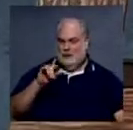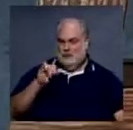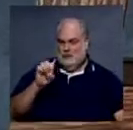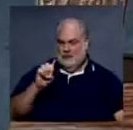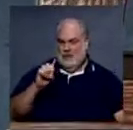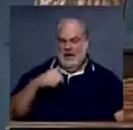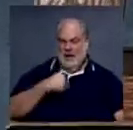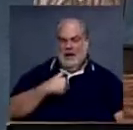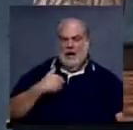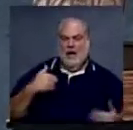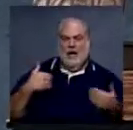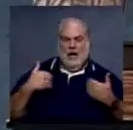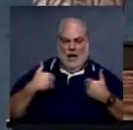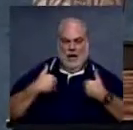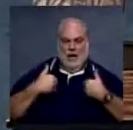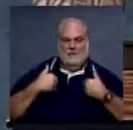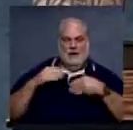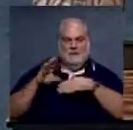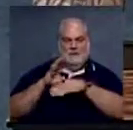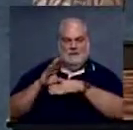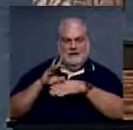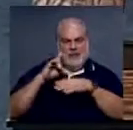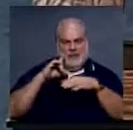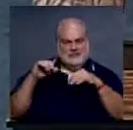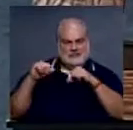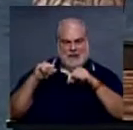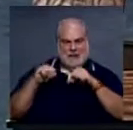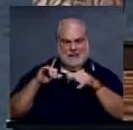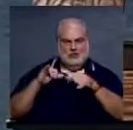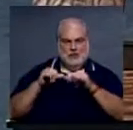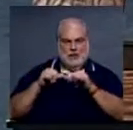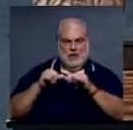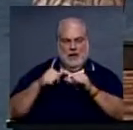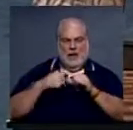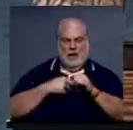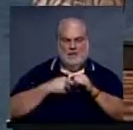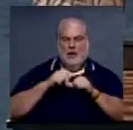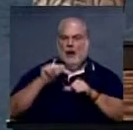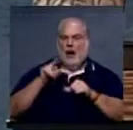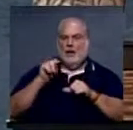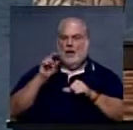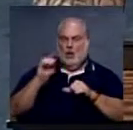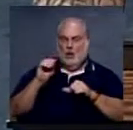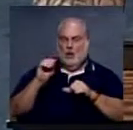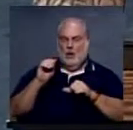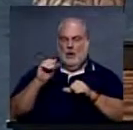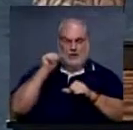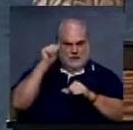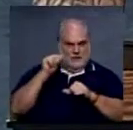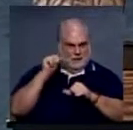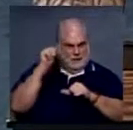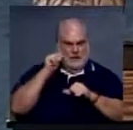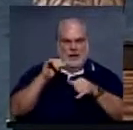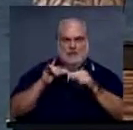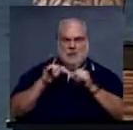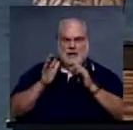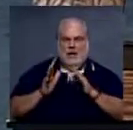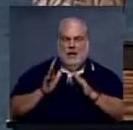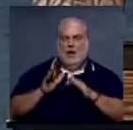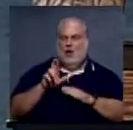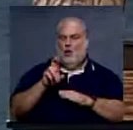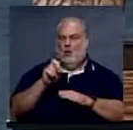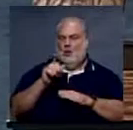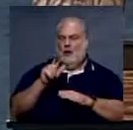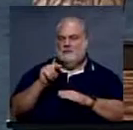Engineering. By trade, I am an audio engineer, a real estate developer, and also a real estate broker.